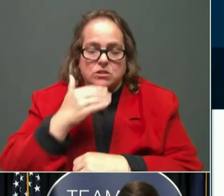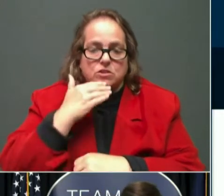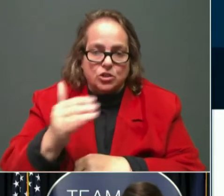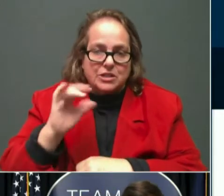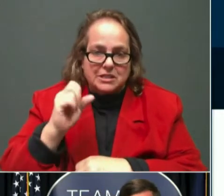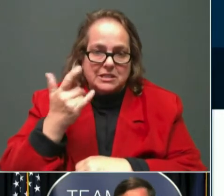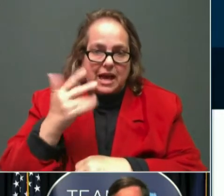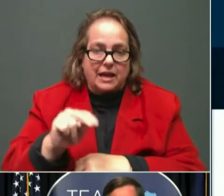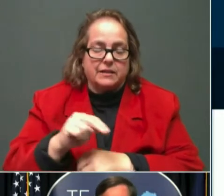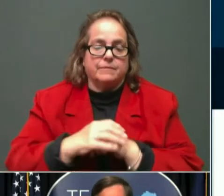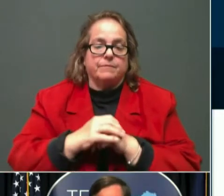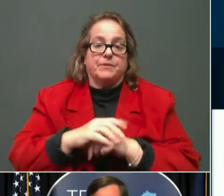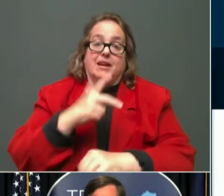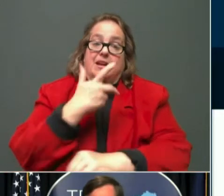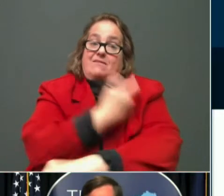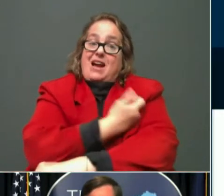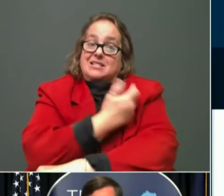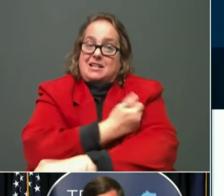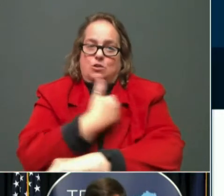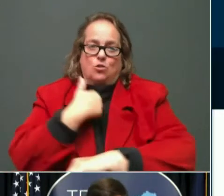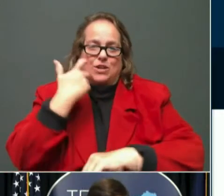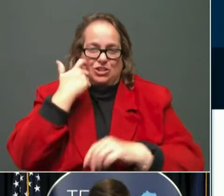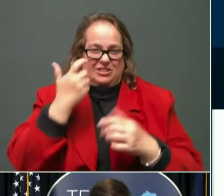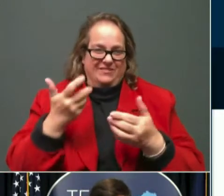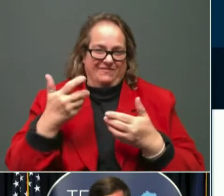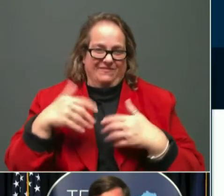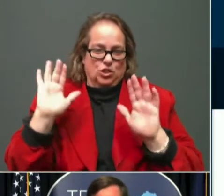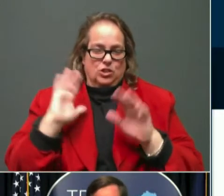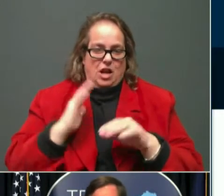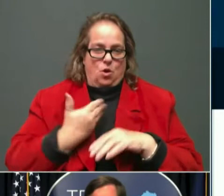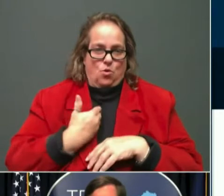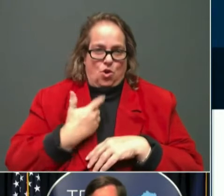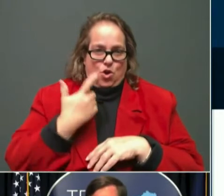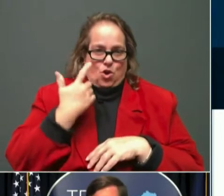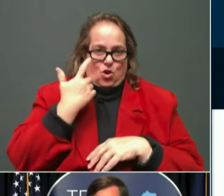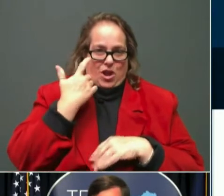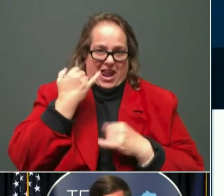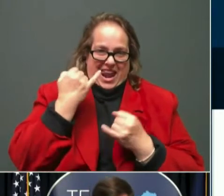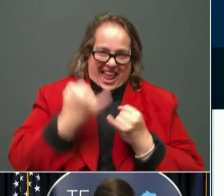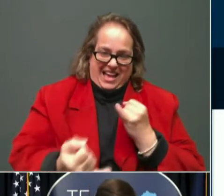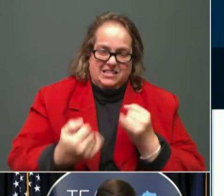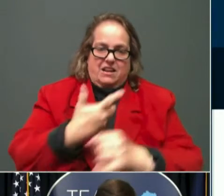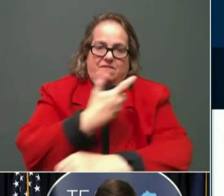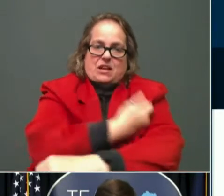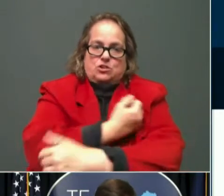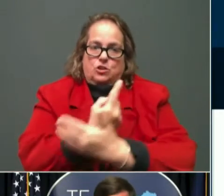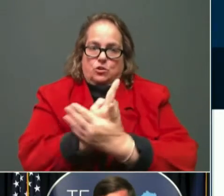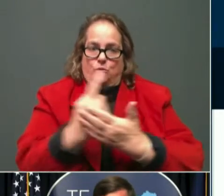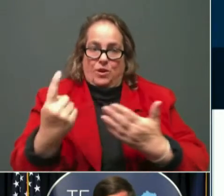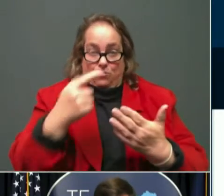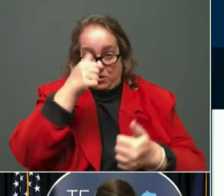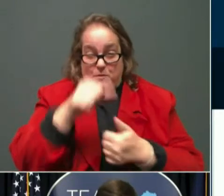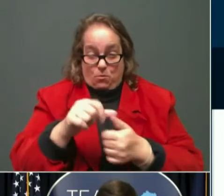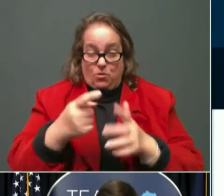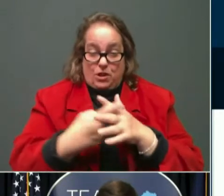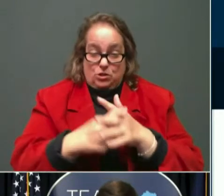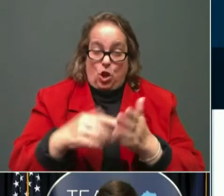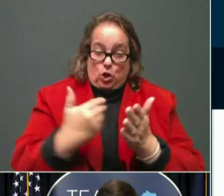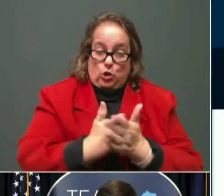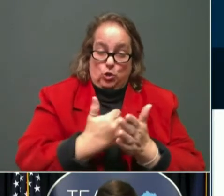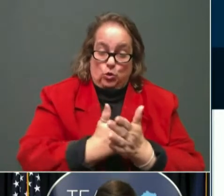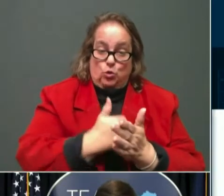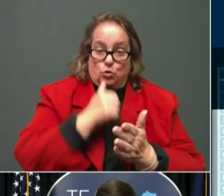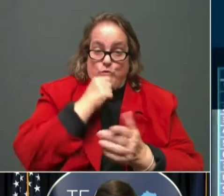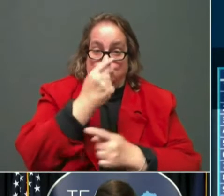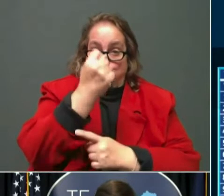Vaccinations. We just finished up our last vaccination week. Remember, they start anew on Tuesdays. Let's start